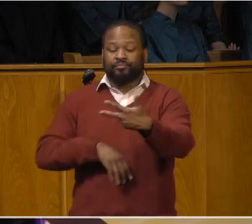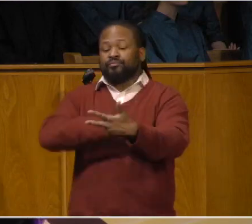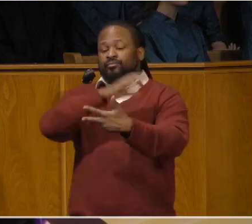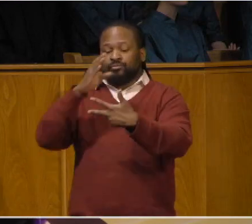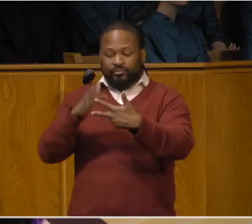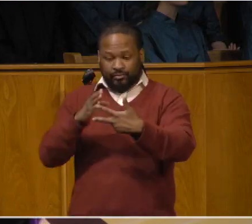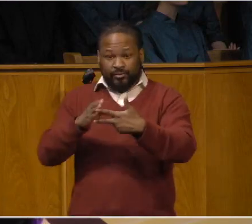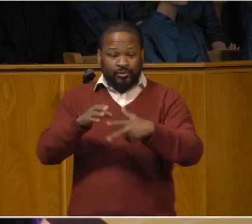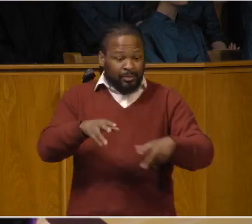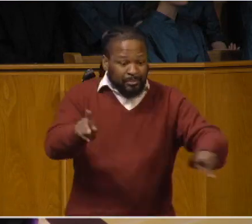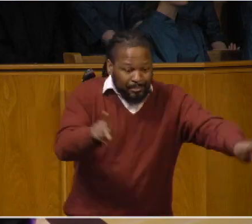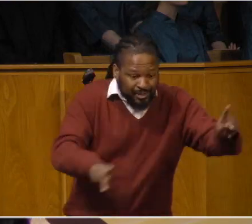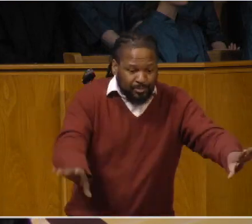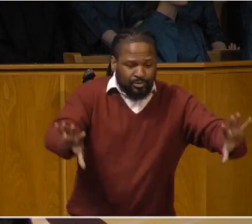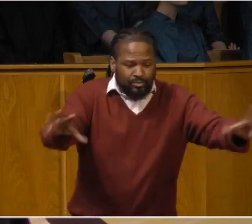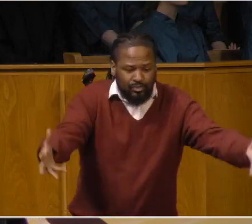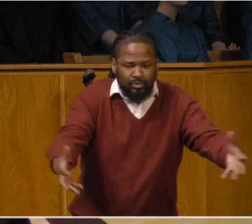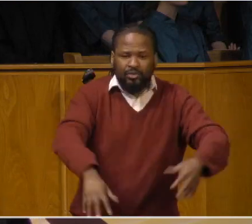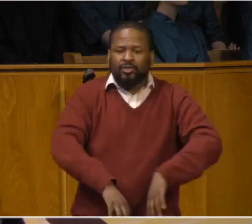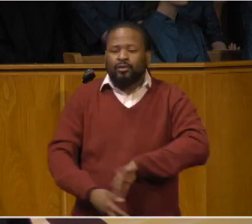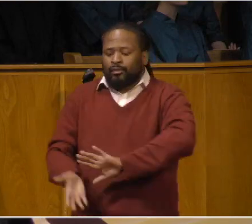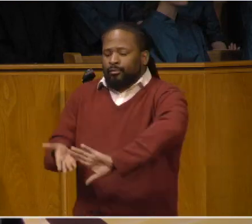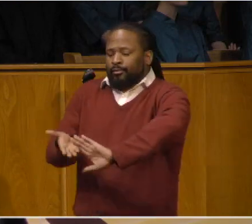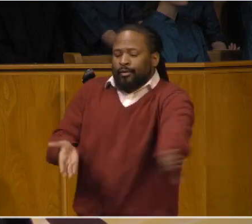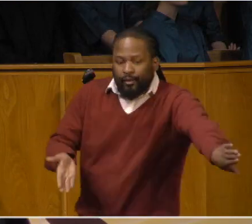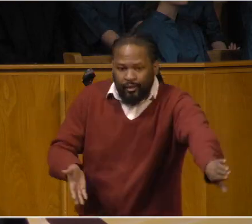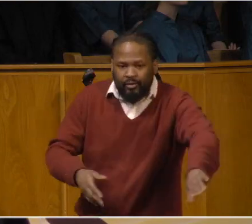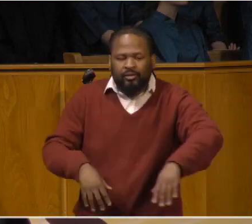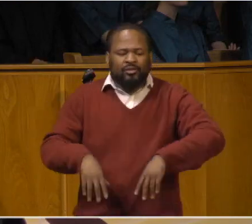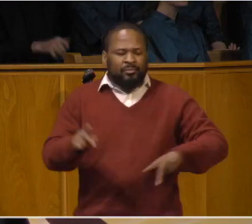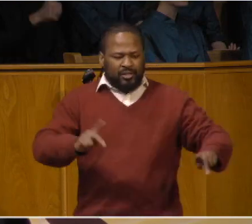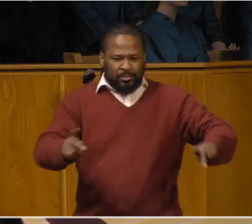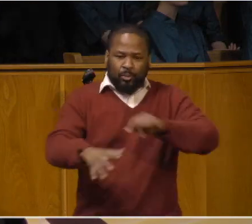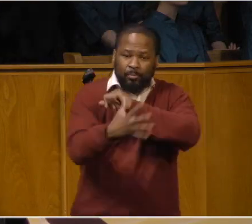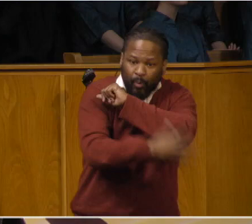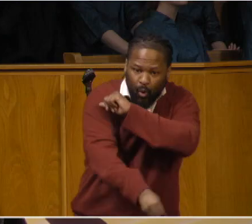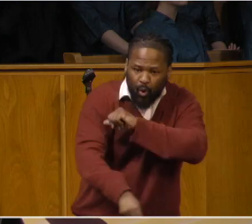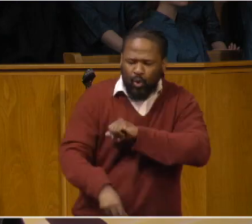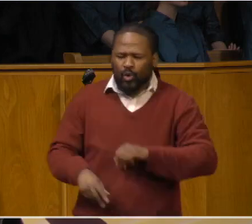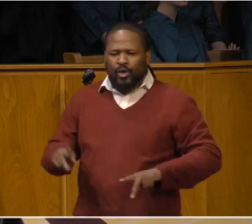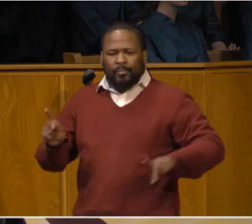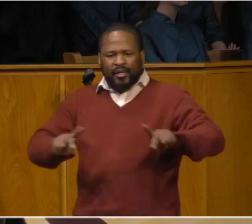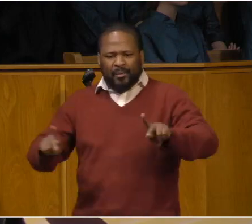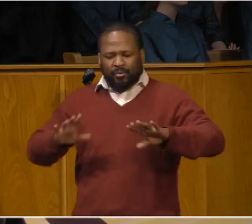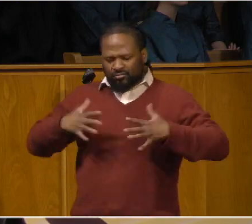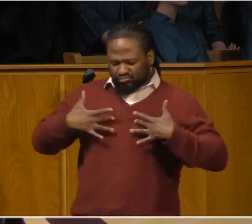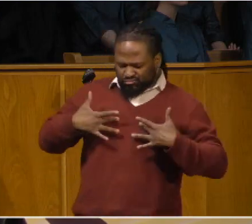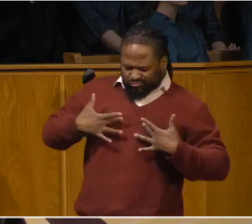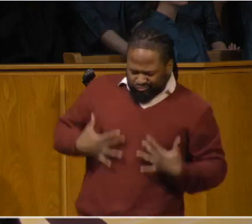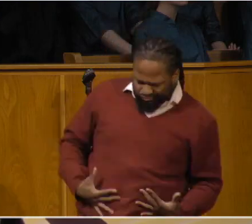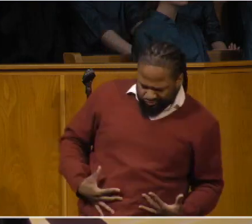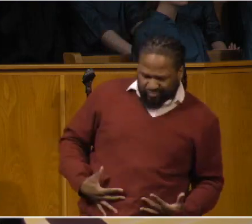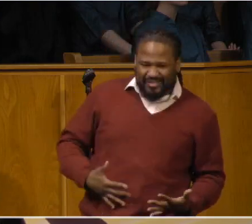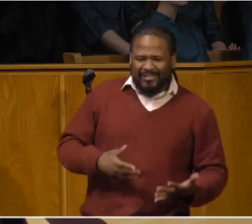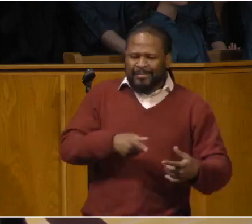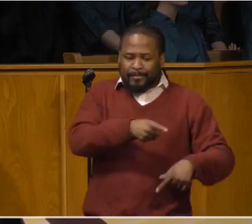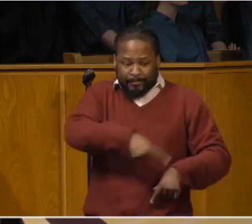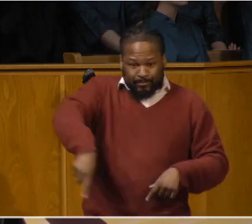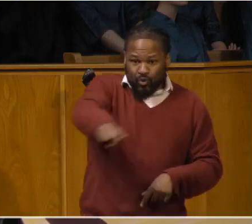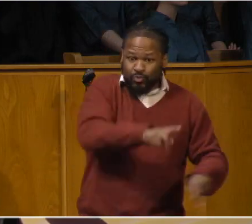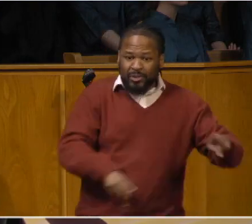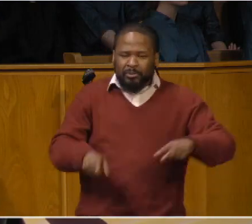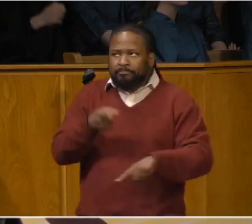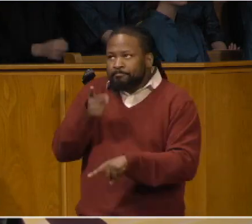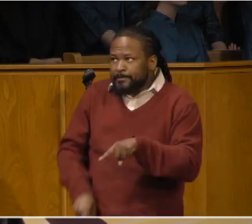of the poor, the marginalized, the downtrodden, and the oppressed from all those things that limit their capacity to